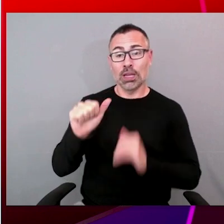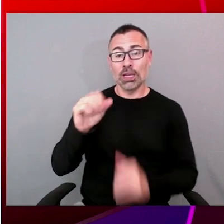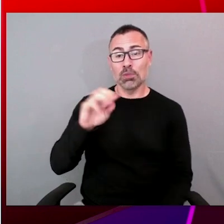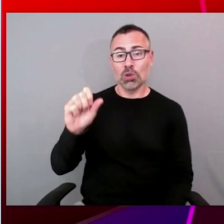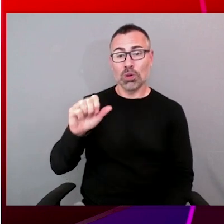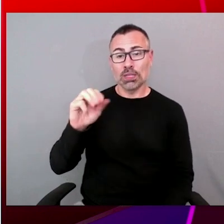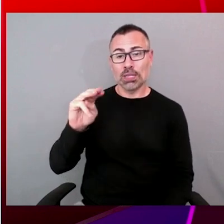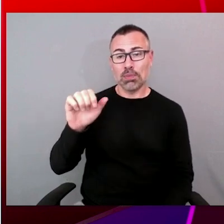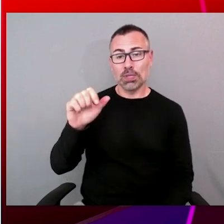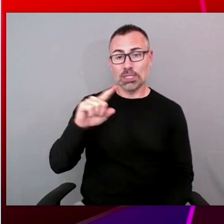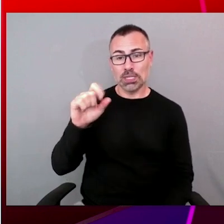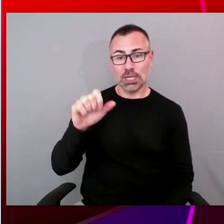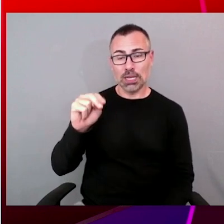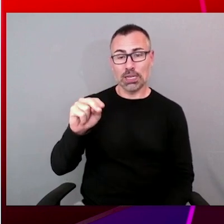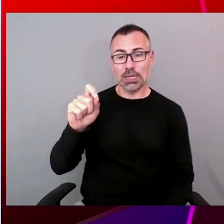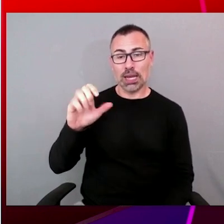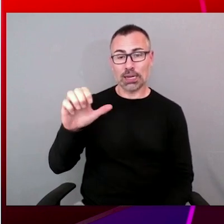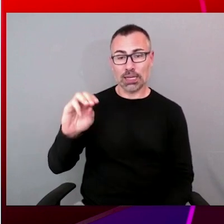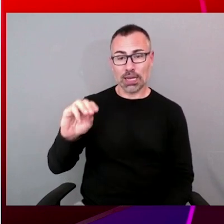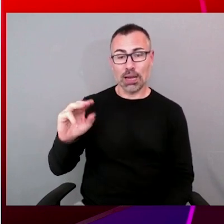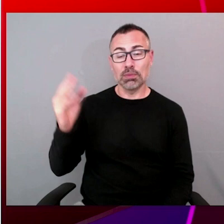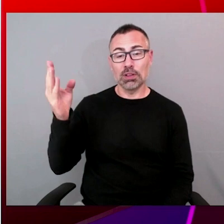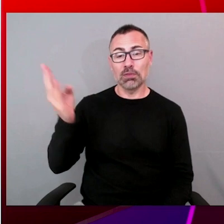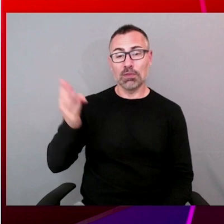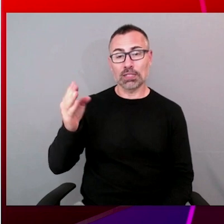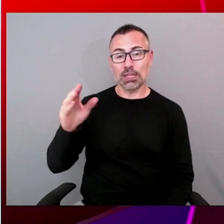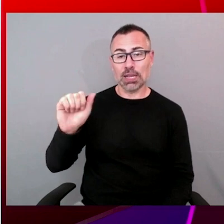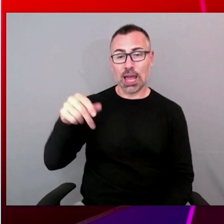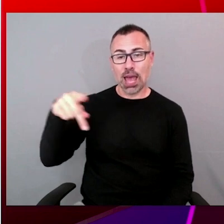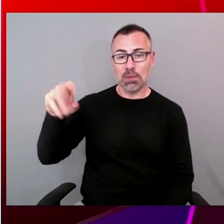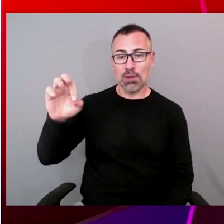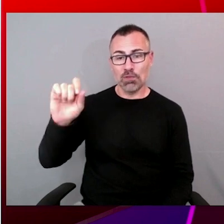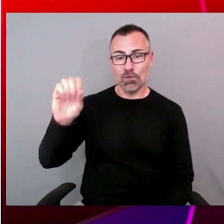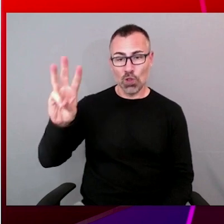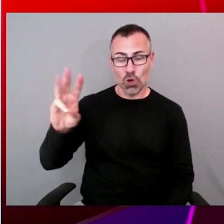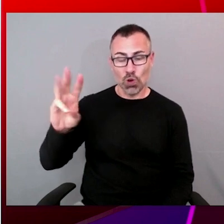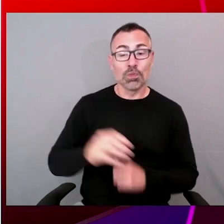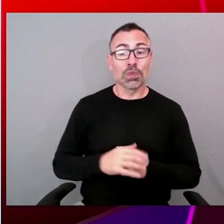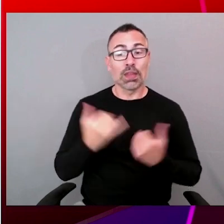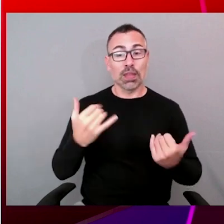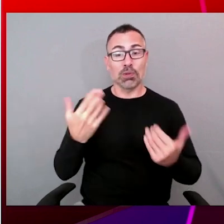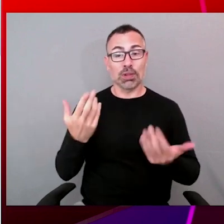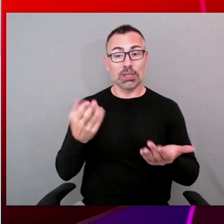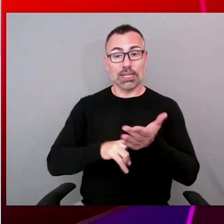aws.amazon.com/AppFlow. And so here, just sign into the console.